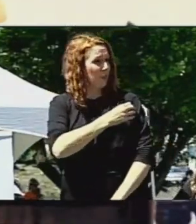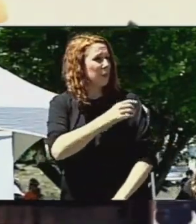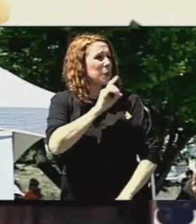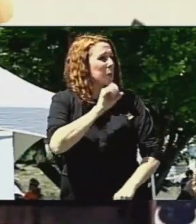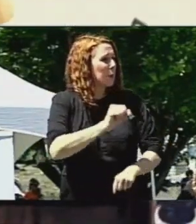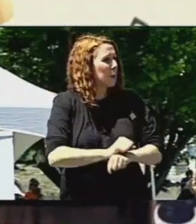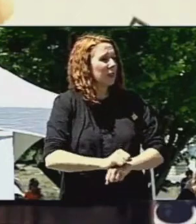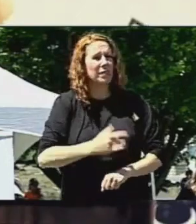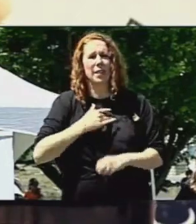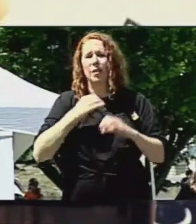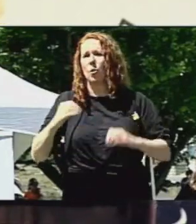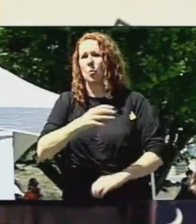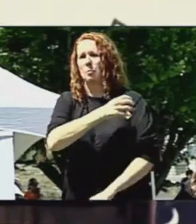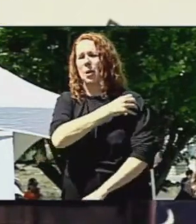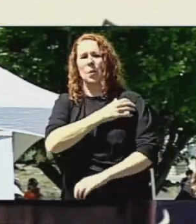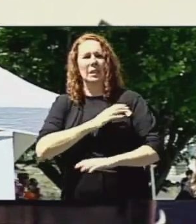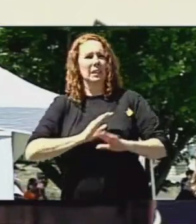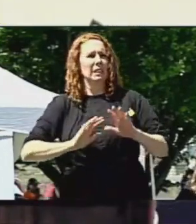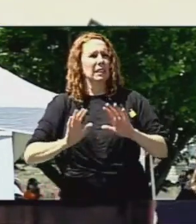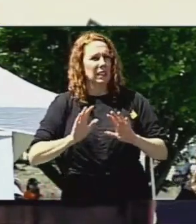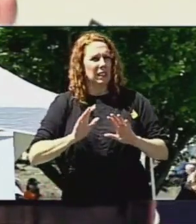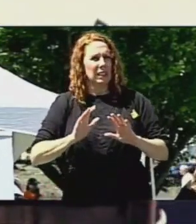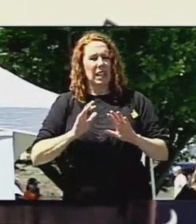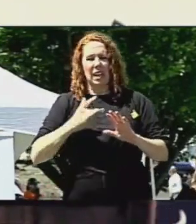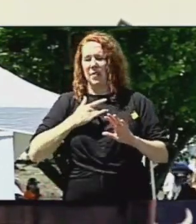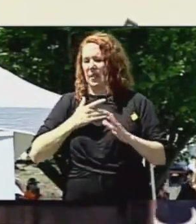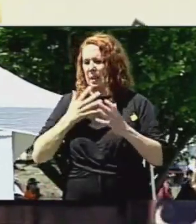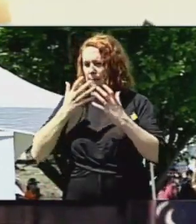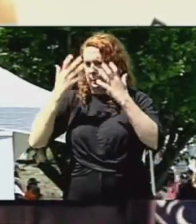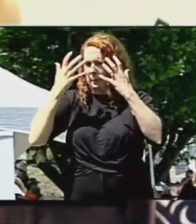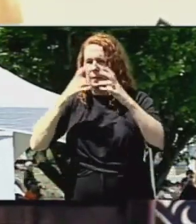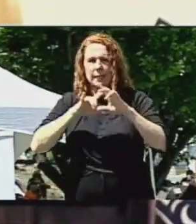feel powerless and infuriated